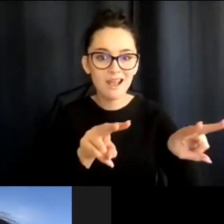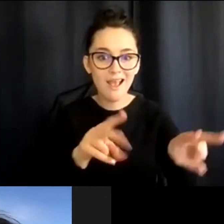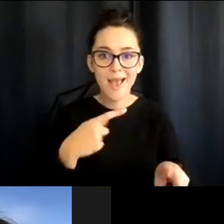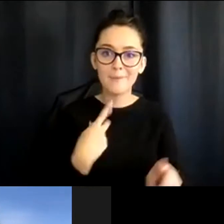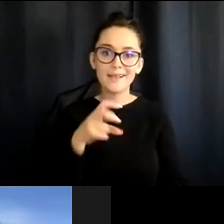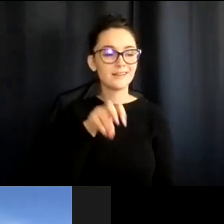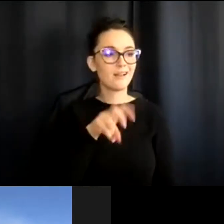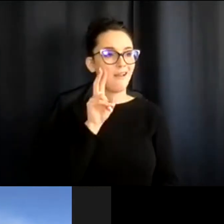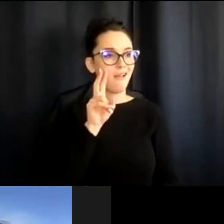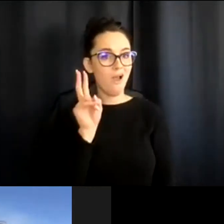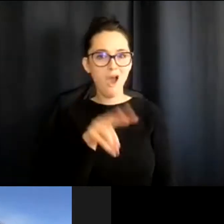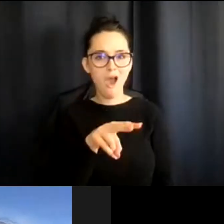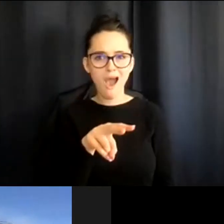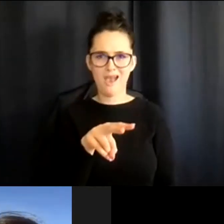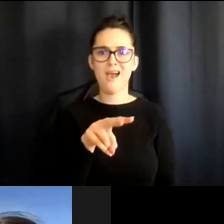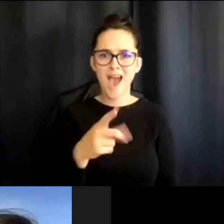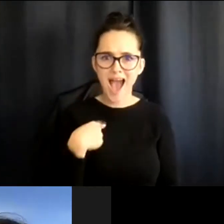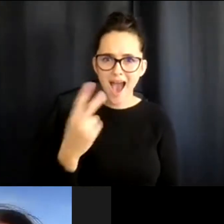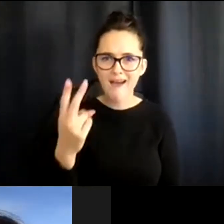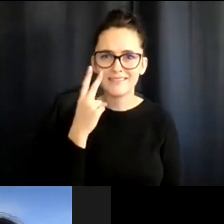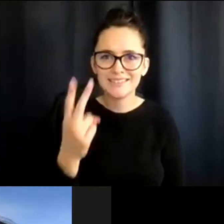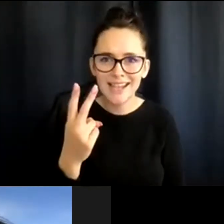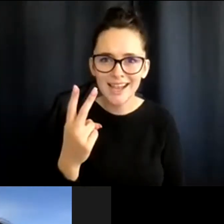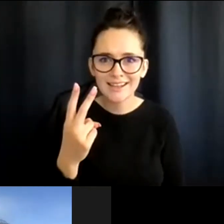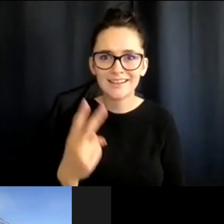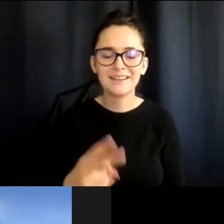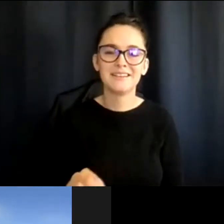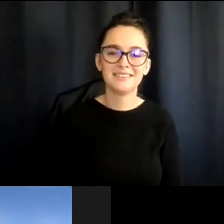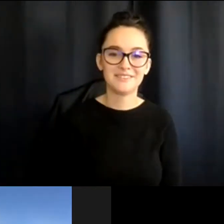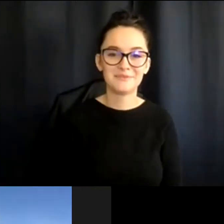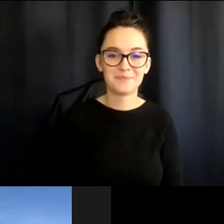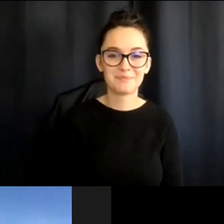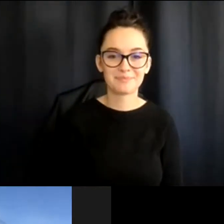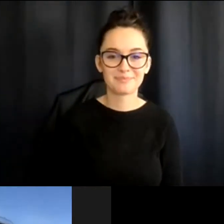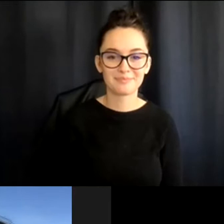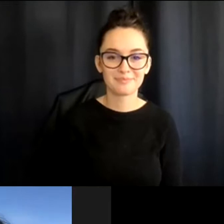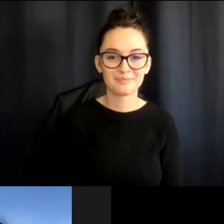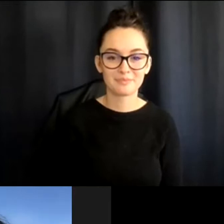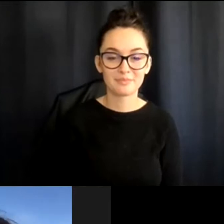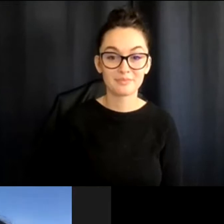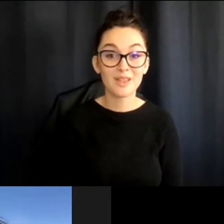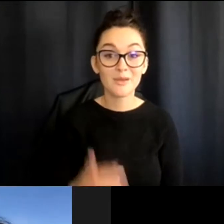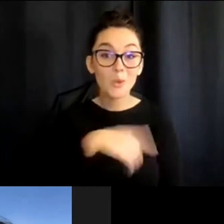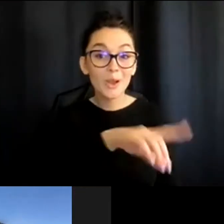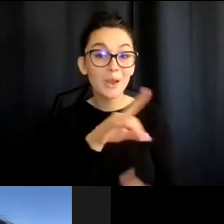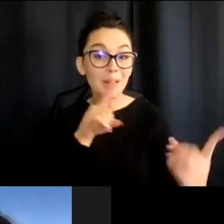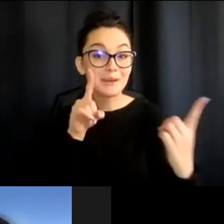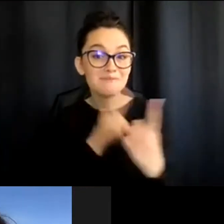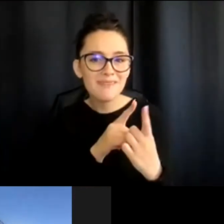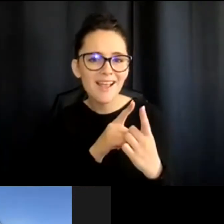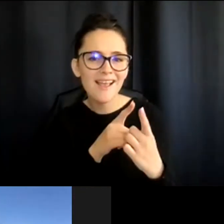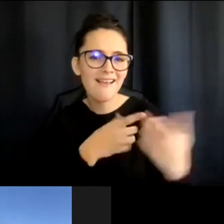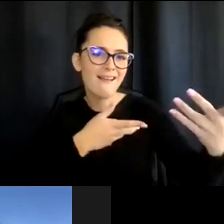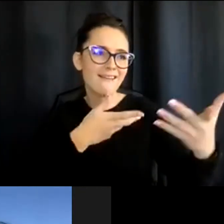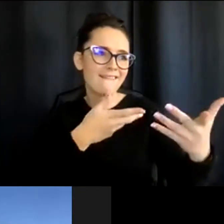whales out by that 1 mile buoy marker. So we are going to meet with her to talk about sea